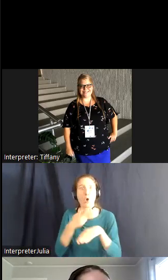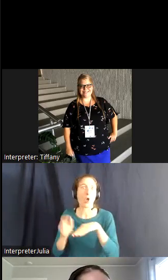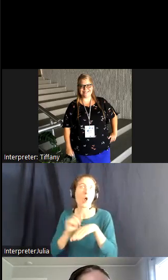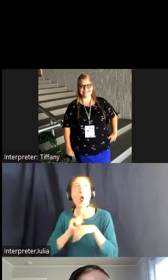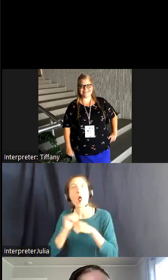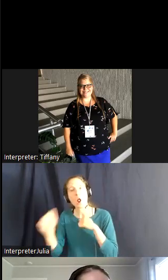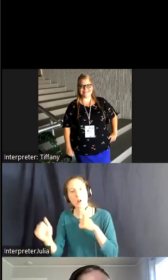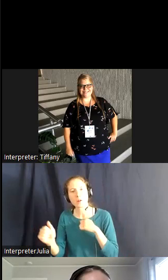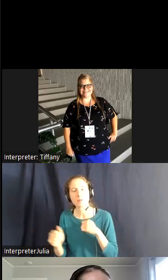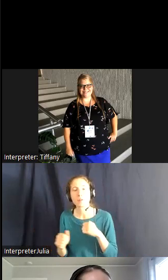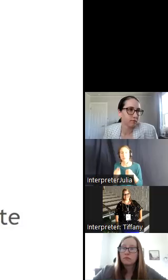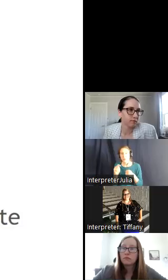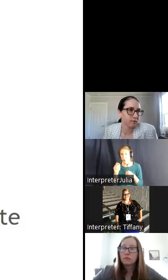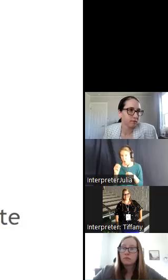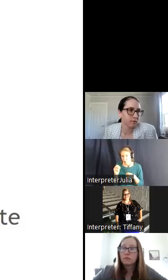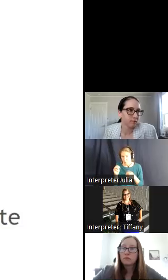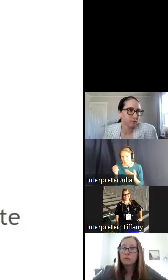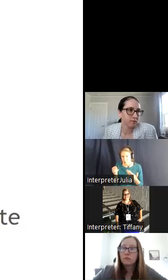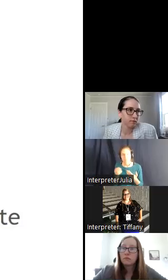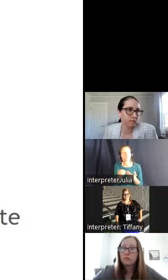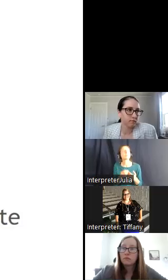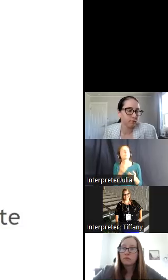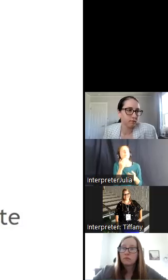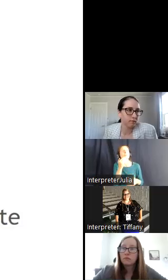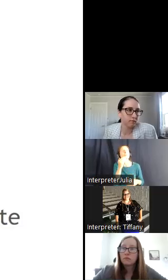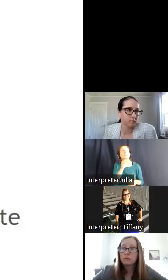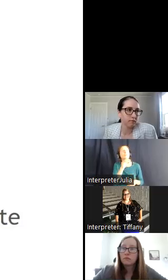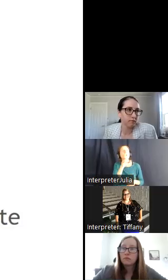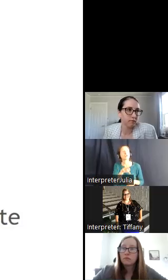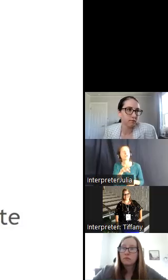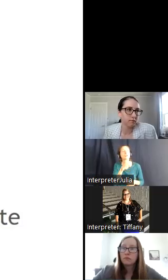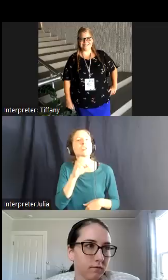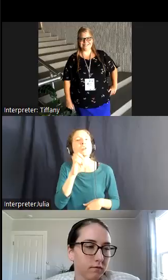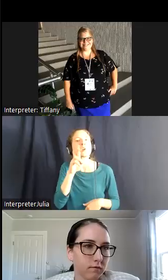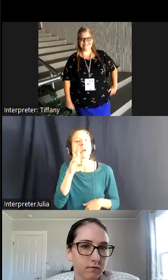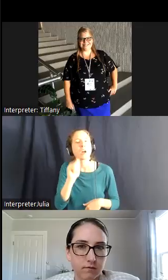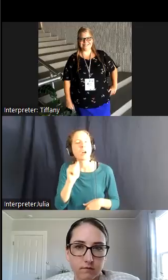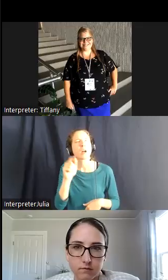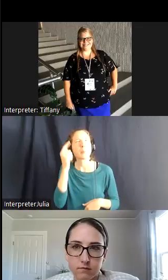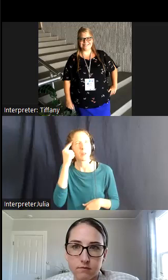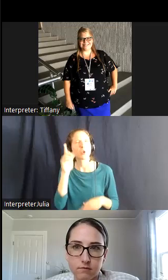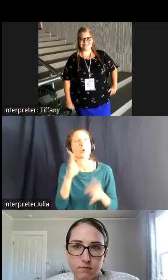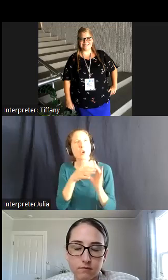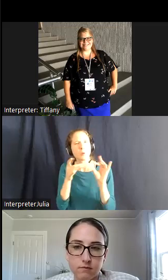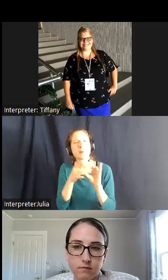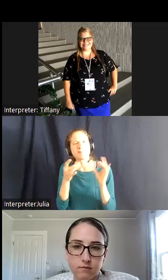Thank you for the question, Megan. Erica, I think you're heading in exactly the right direction. I wonder if we